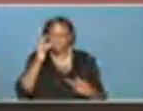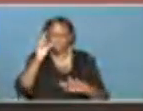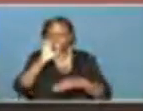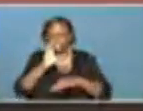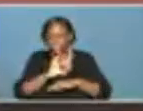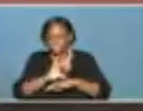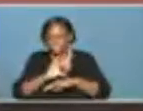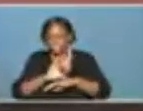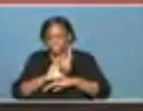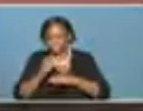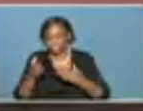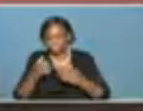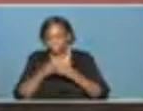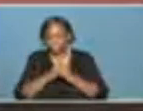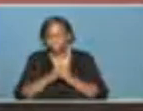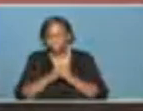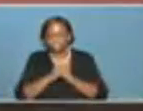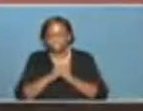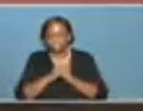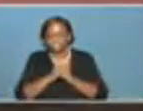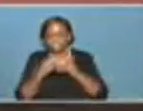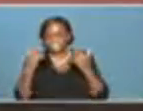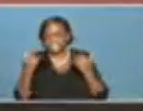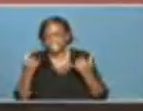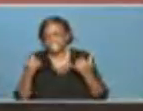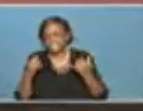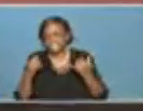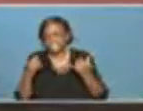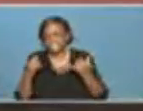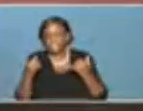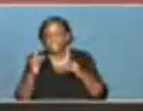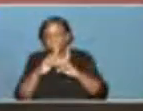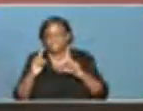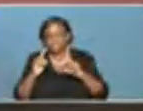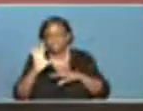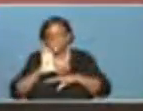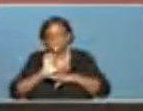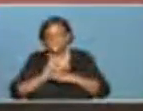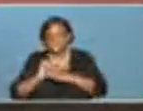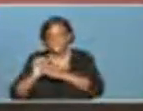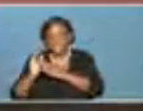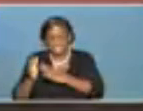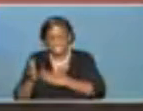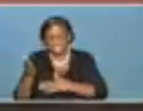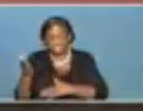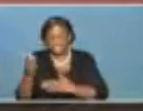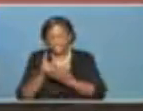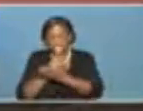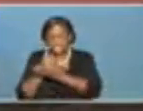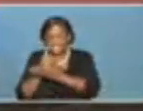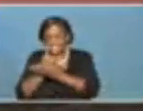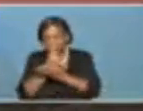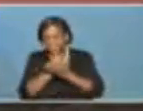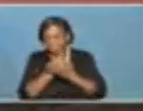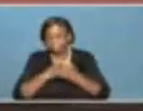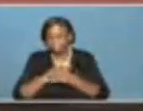church's sanctuary. Now, a number of church leaders are a part of the panel discussions. Among those